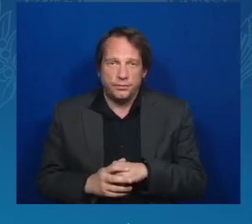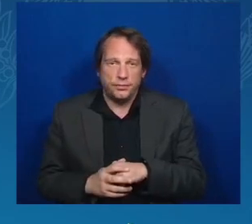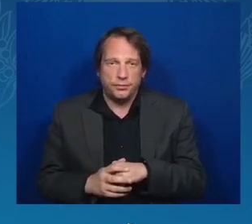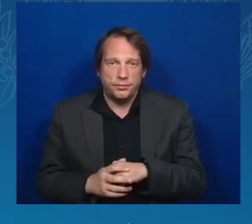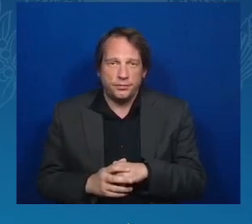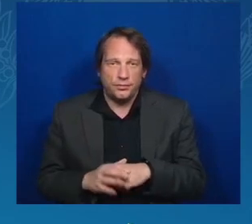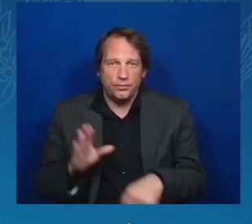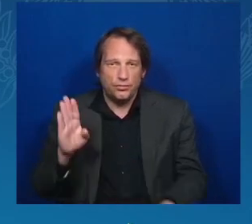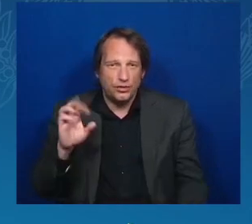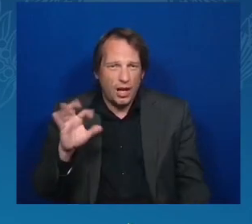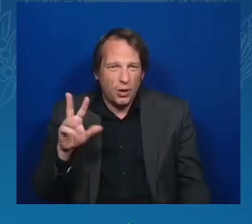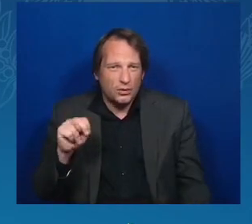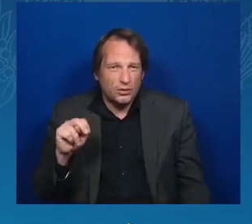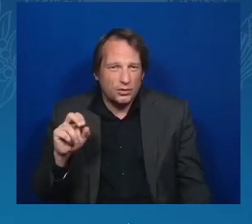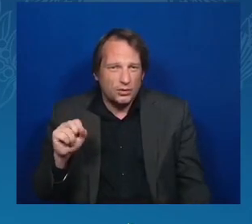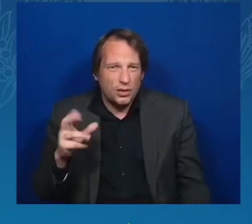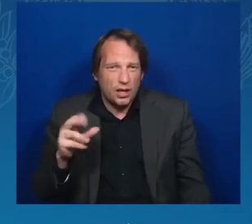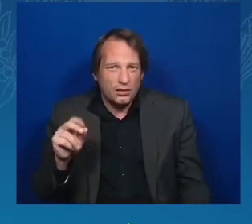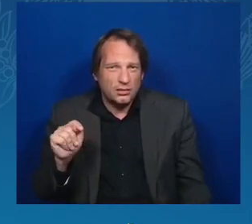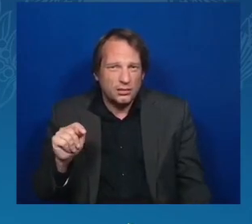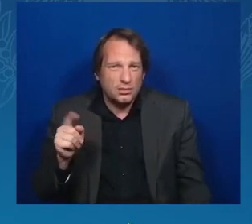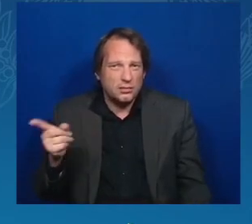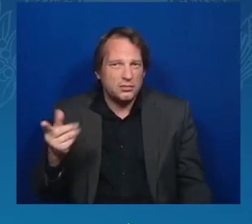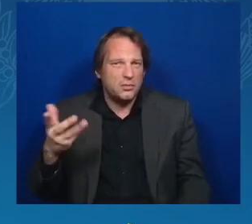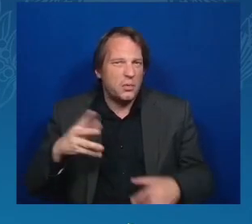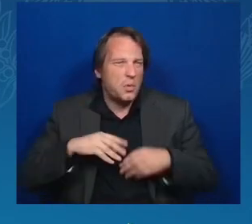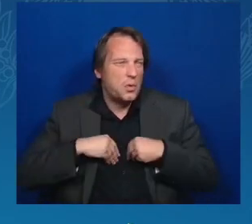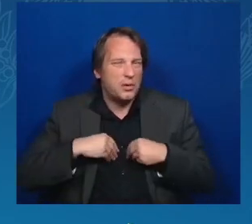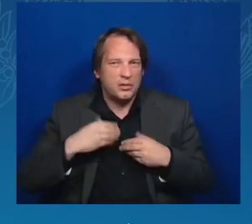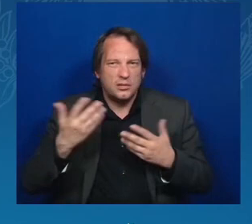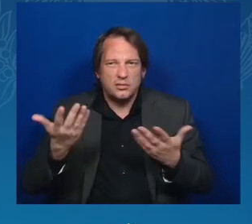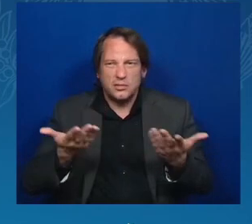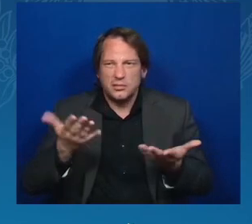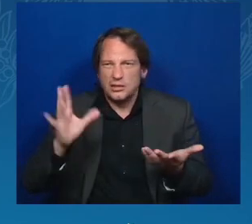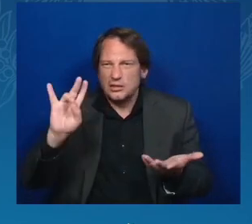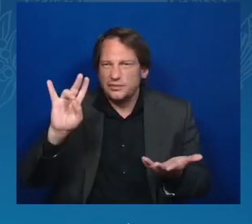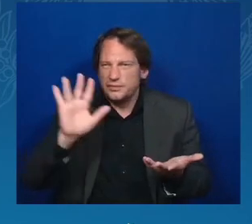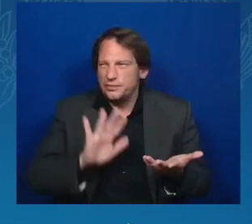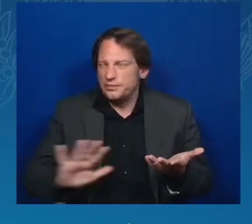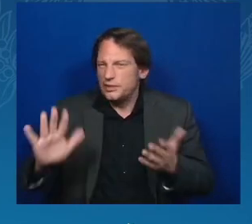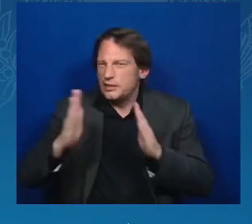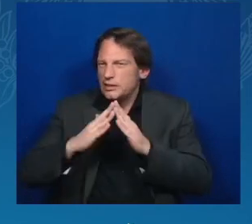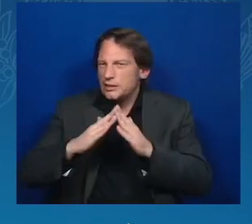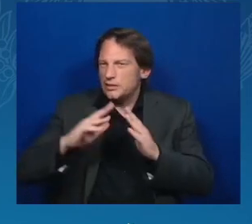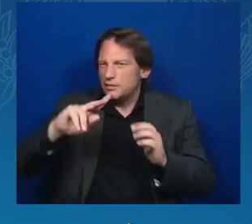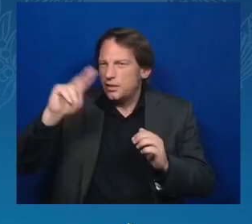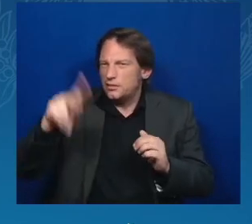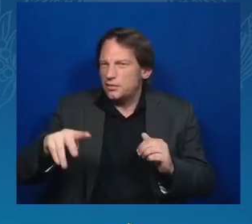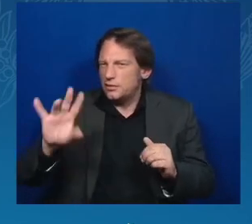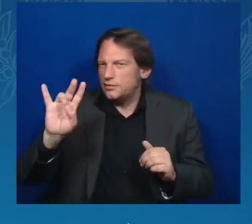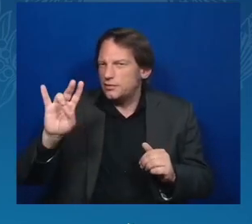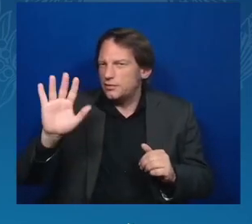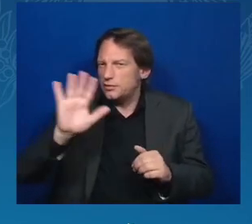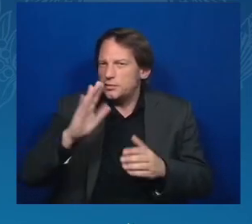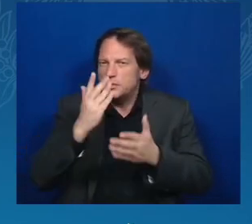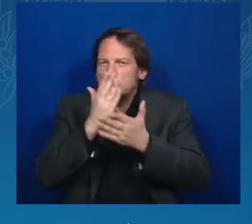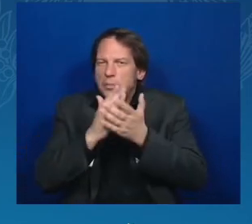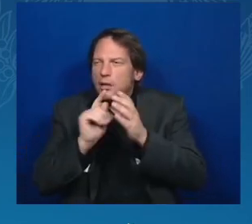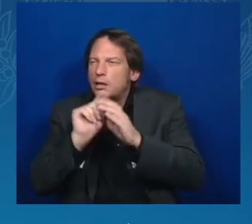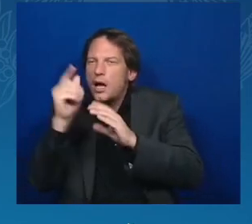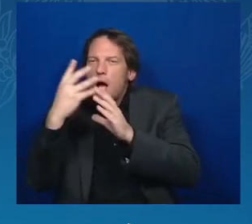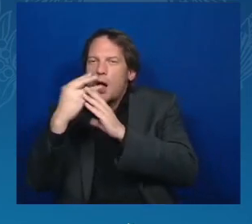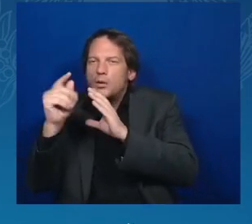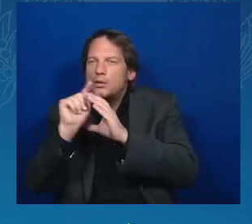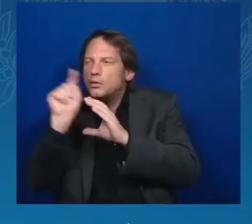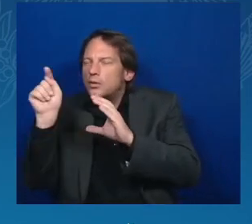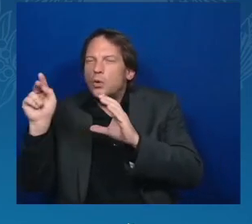some outside the city and in Jersey. Met, at that time, he wasn't the congressman. I seen him. I have a picture